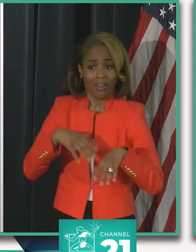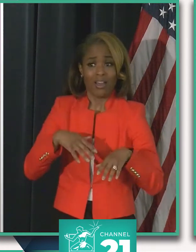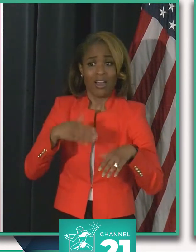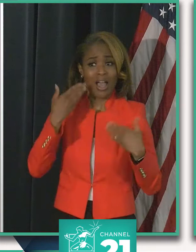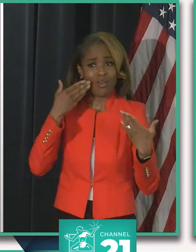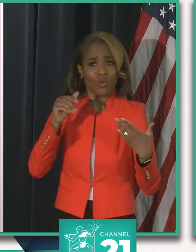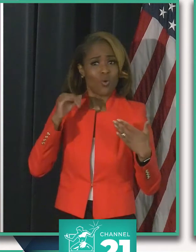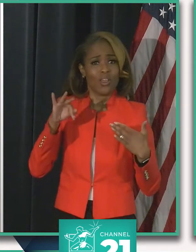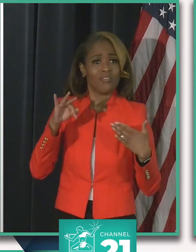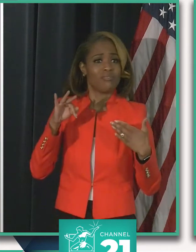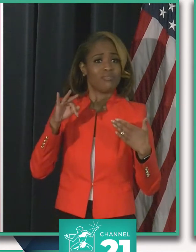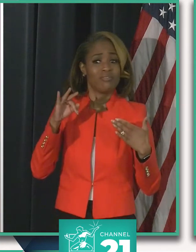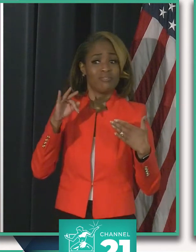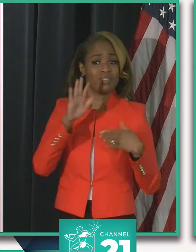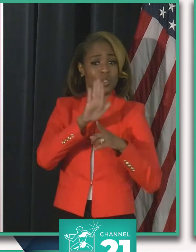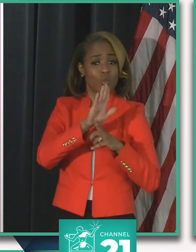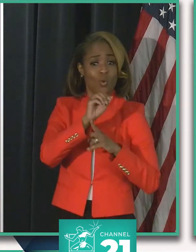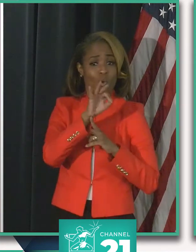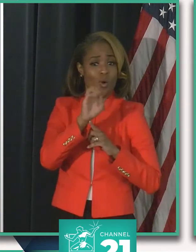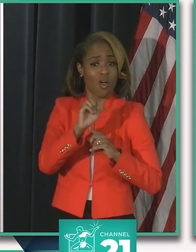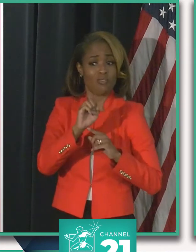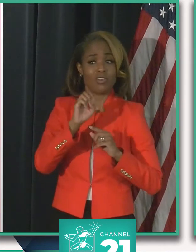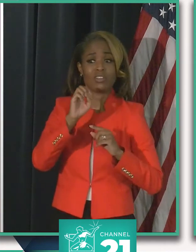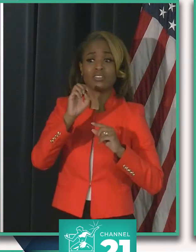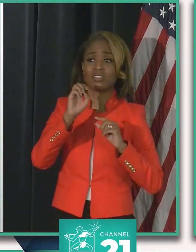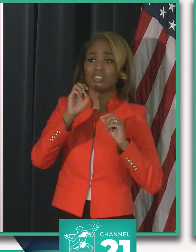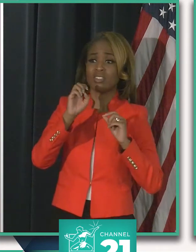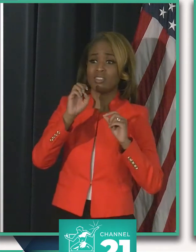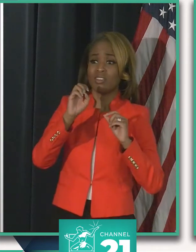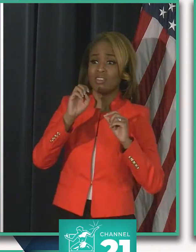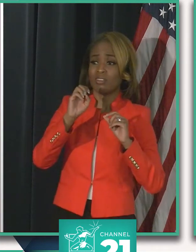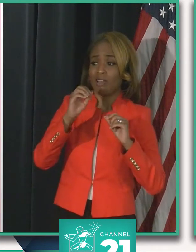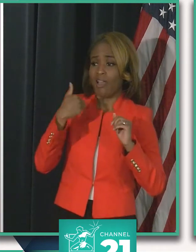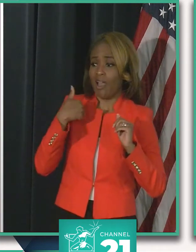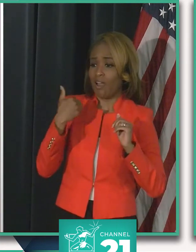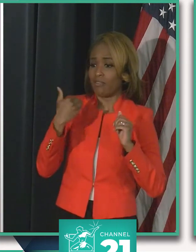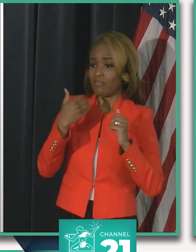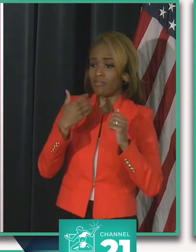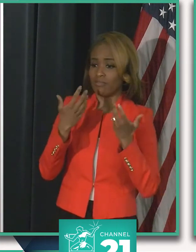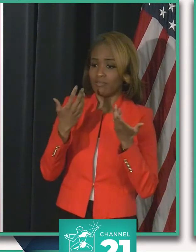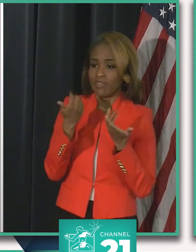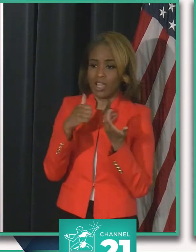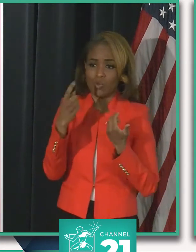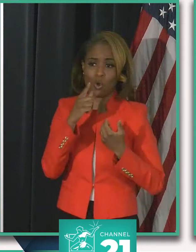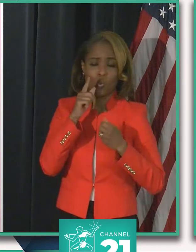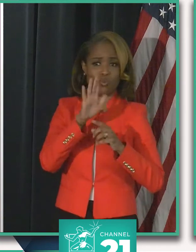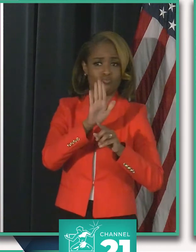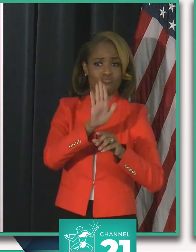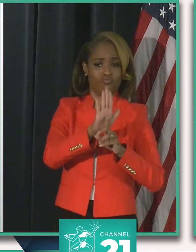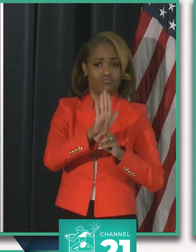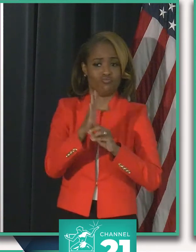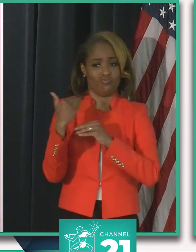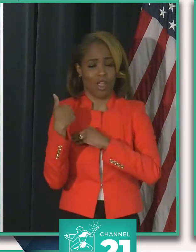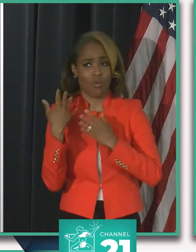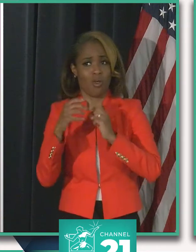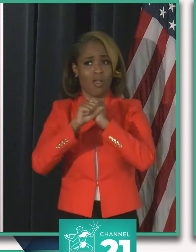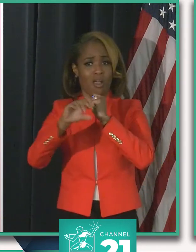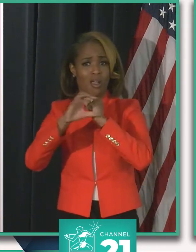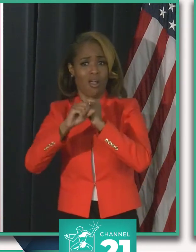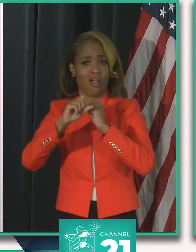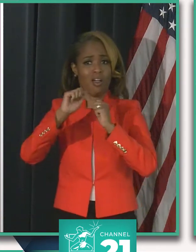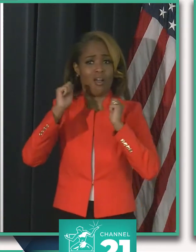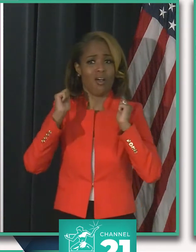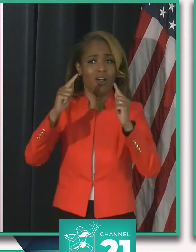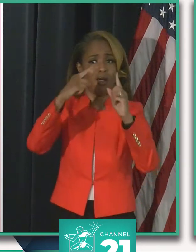in your office an operation that promotes the good things that's going on in the city of Detroit, you know, throughout the city and